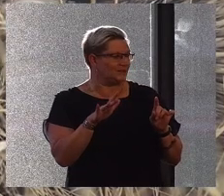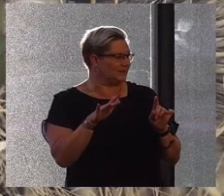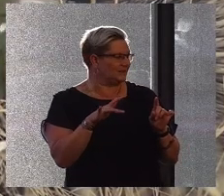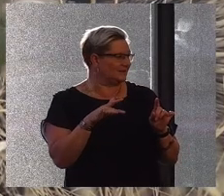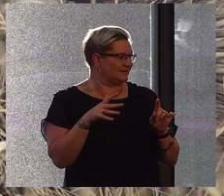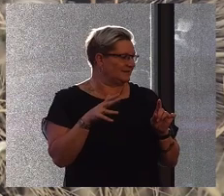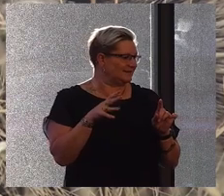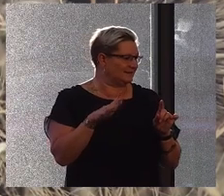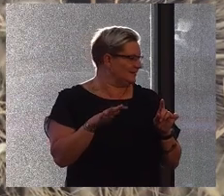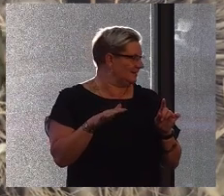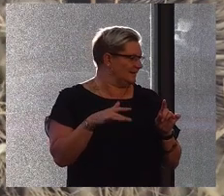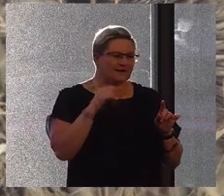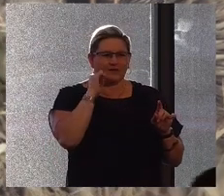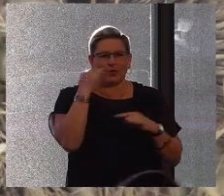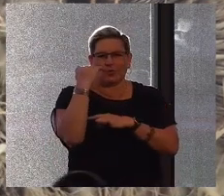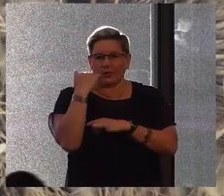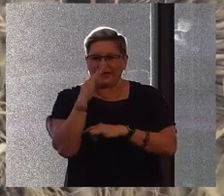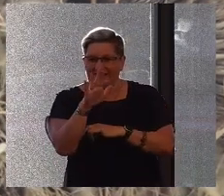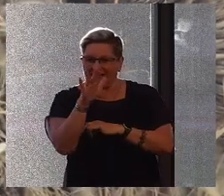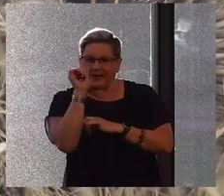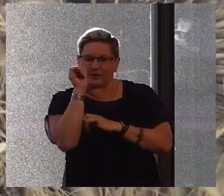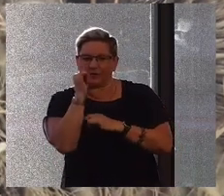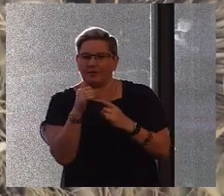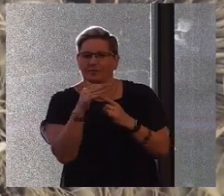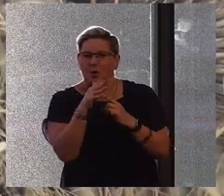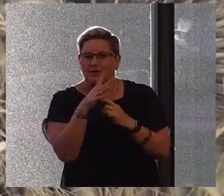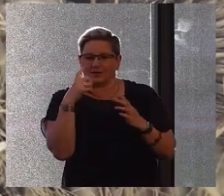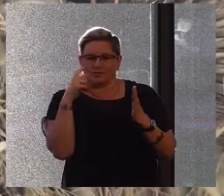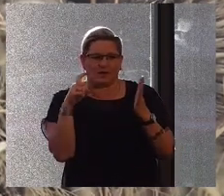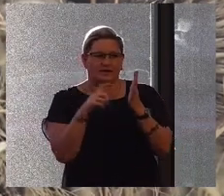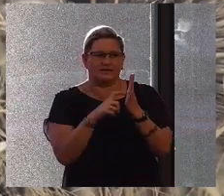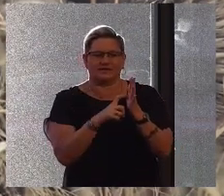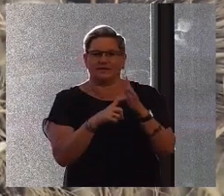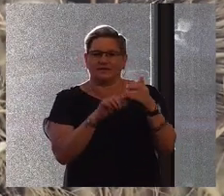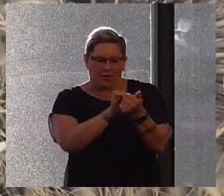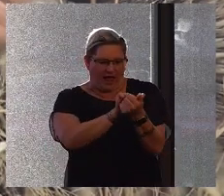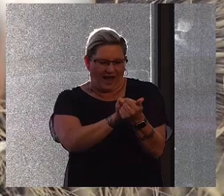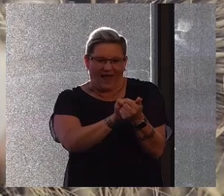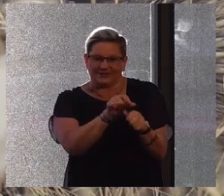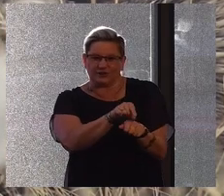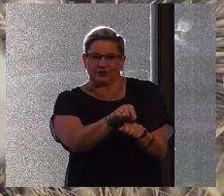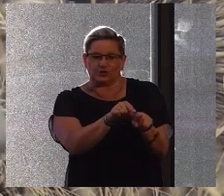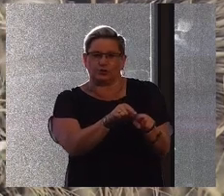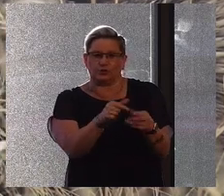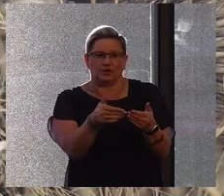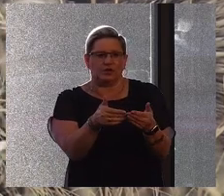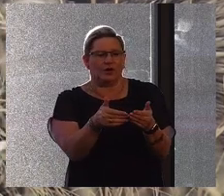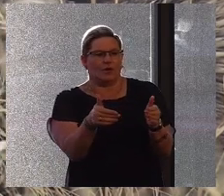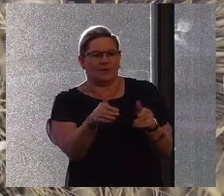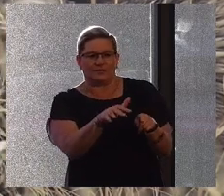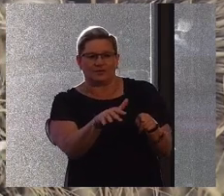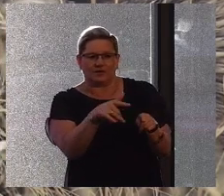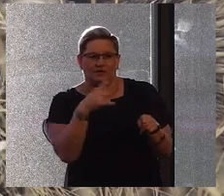because it's not a woman in conservation, but it's important that we also recognise allies and people who create space. And I want to